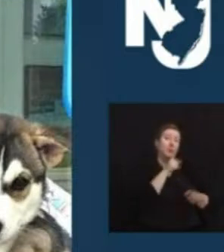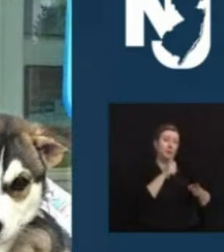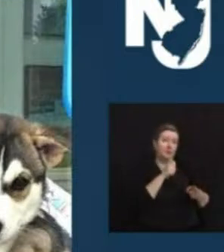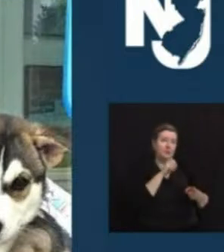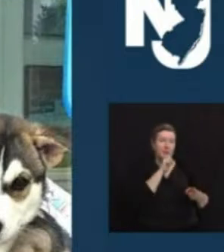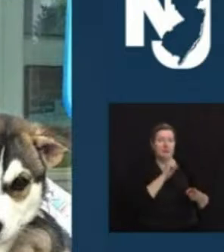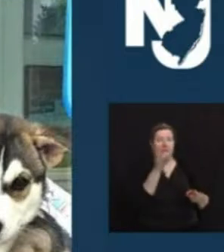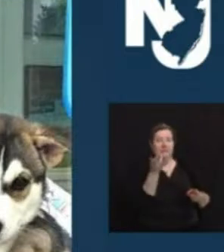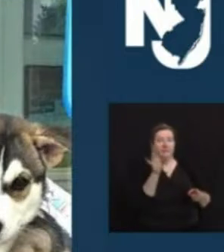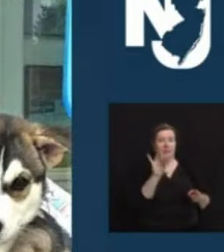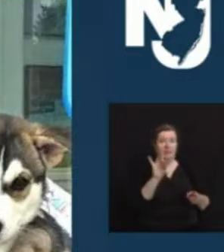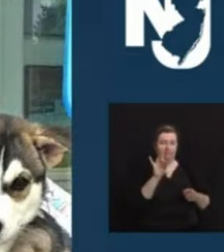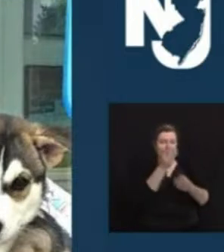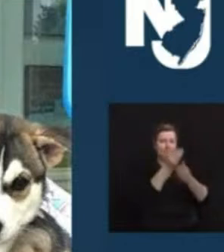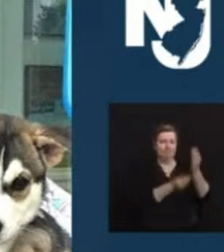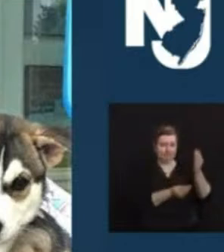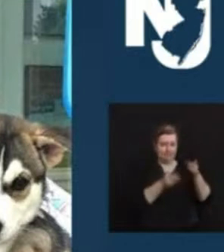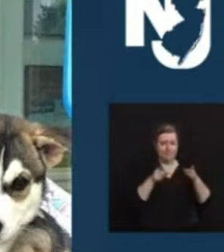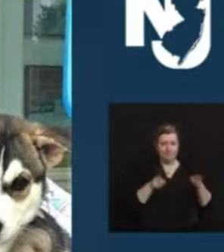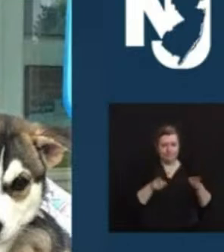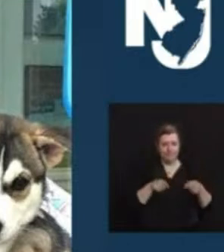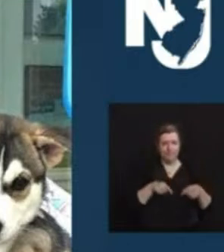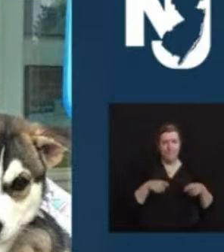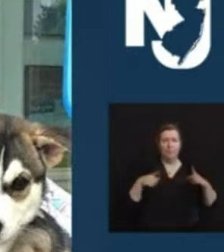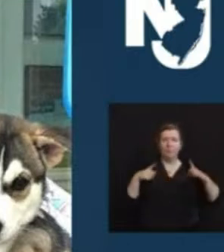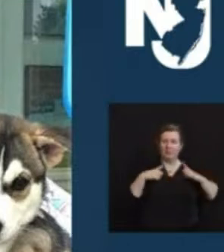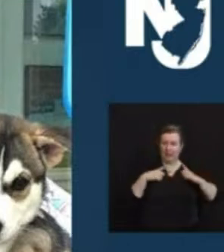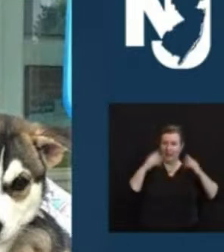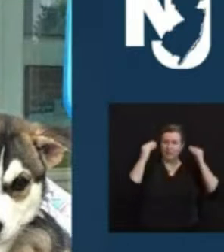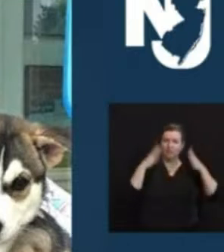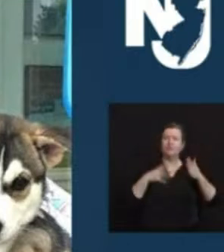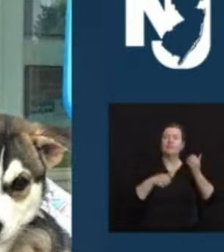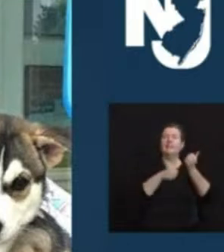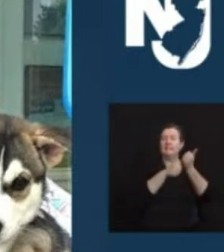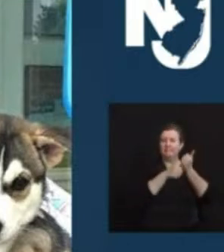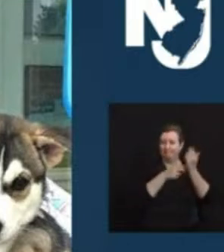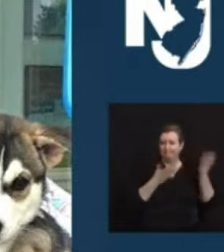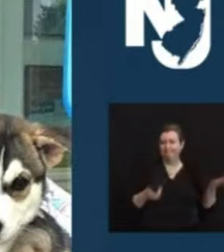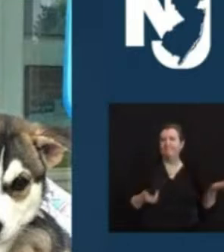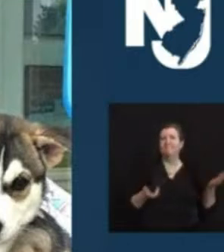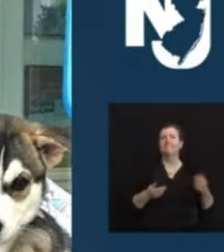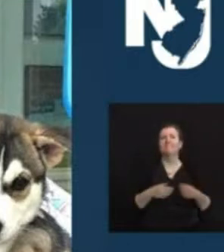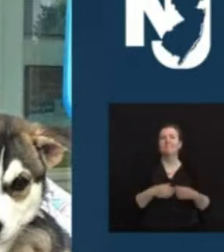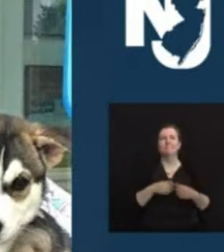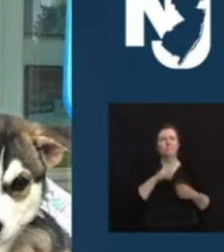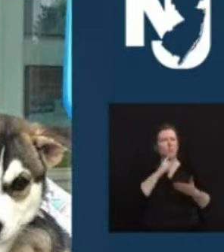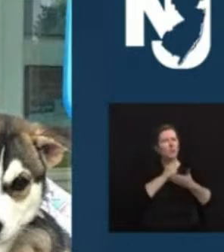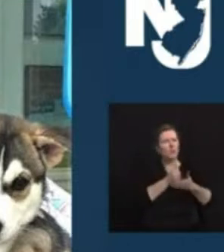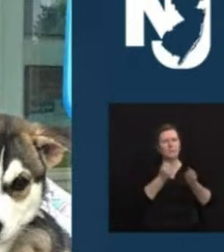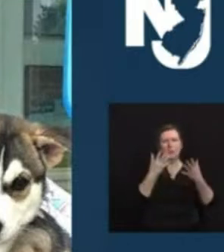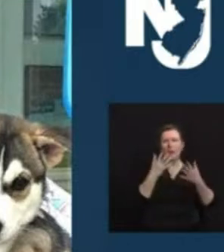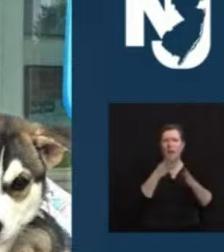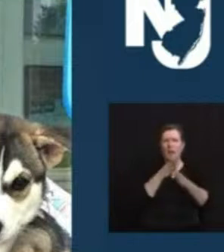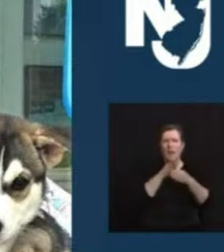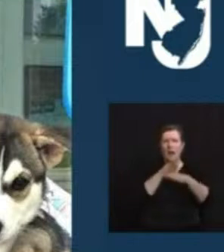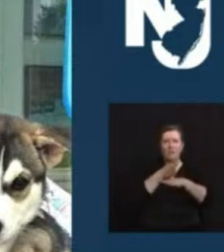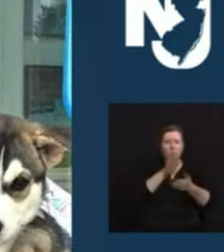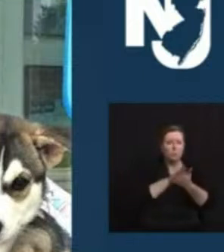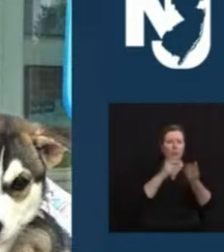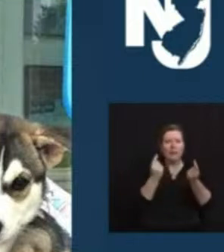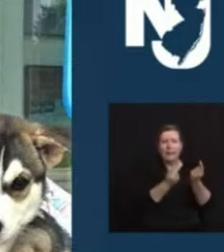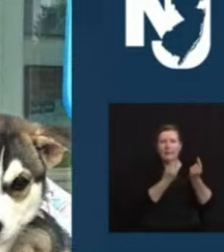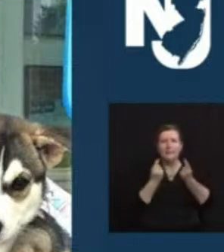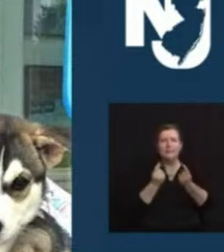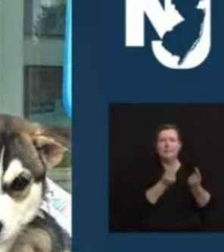her. She was a retired teacher's aide and was an assistant with numerous extracurricular programs for the Hackensack Public